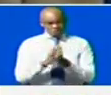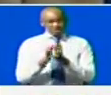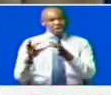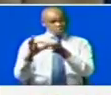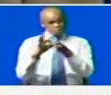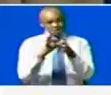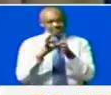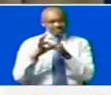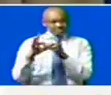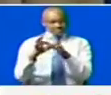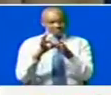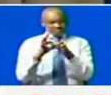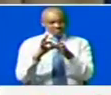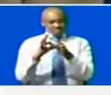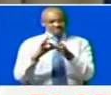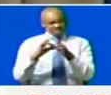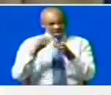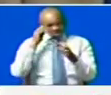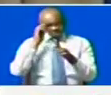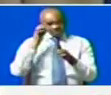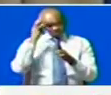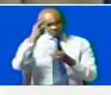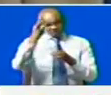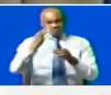unity shape our destiny.